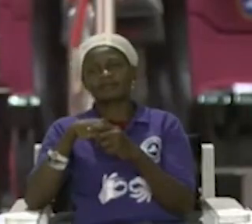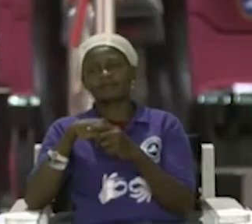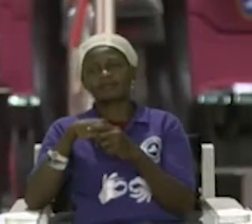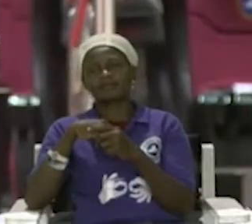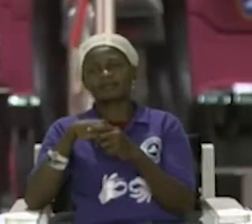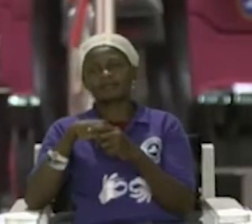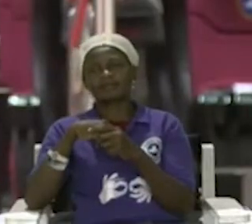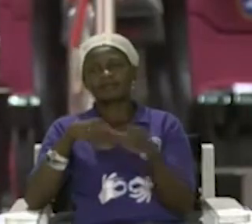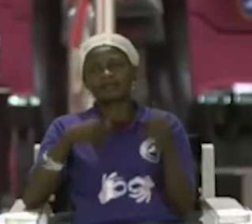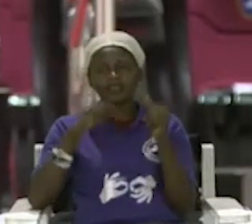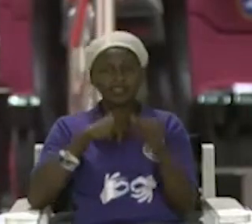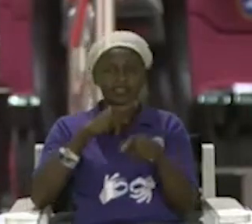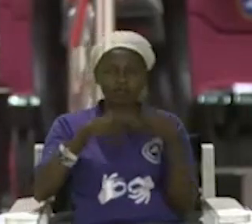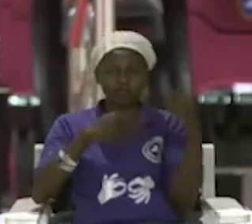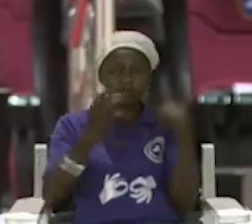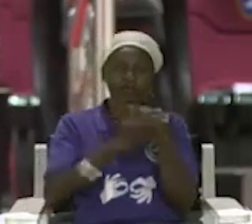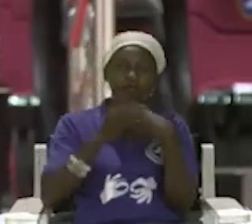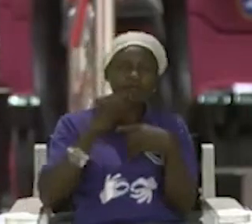How do I get back?